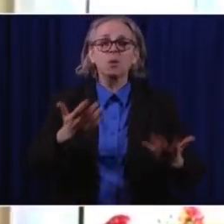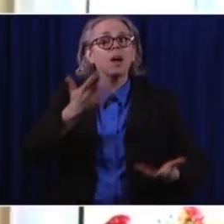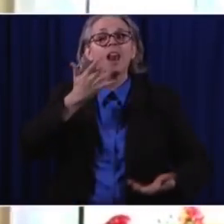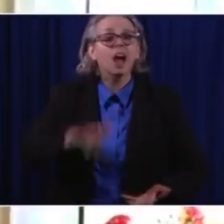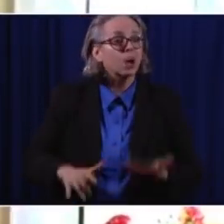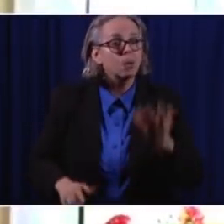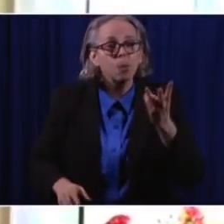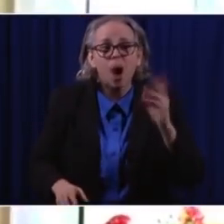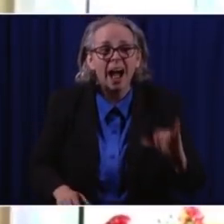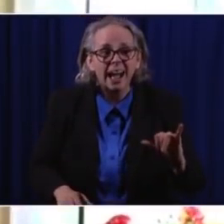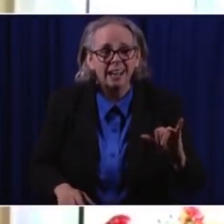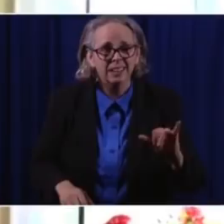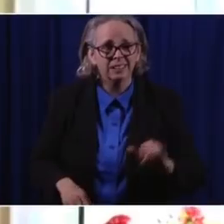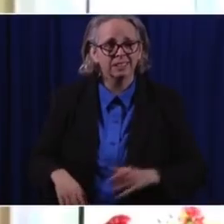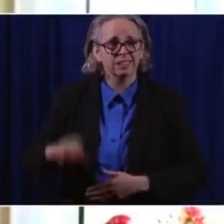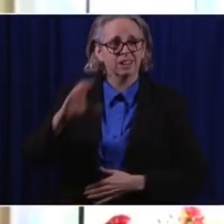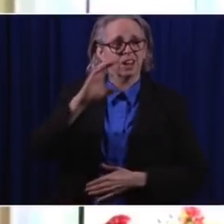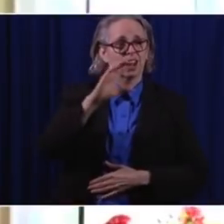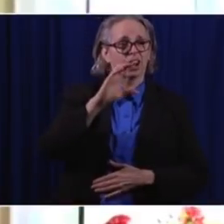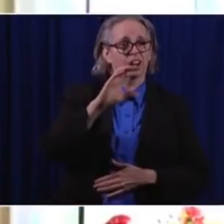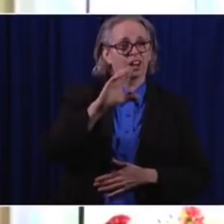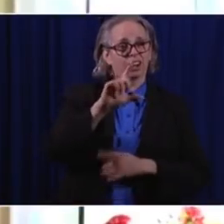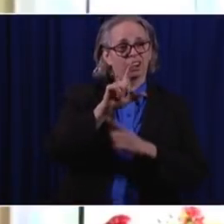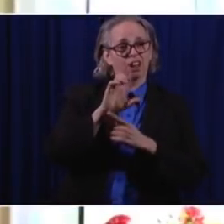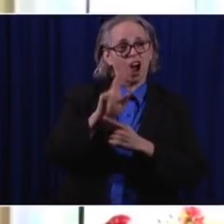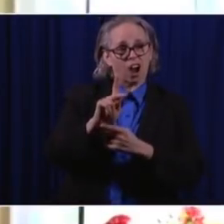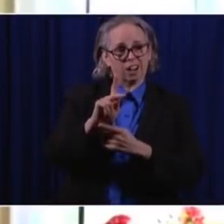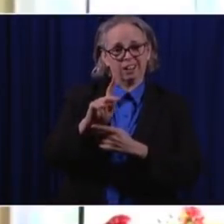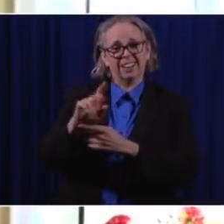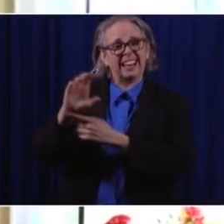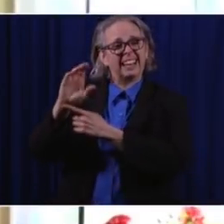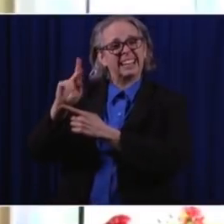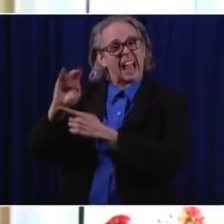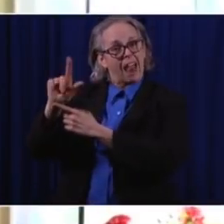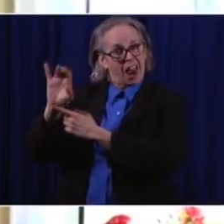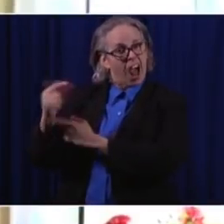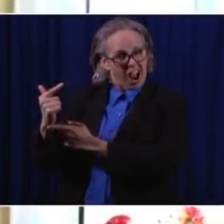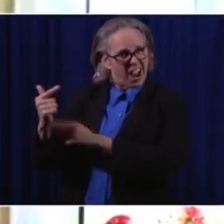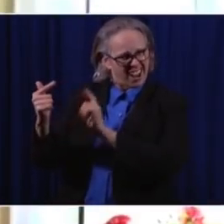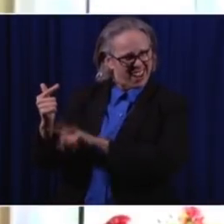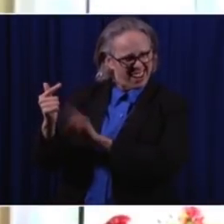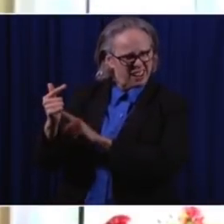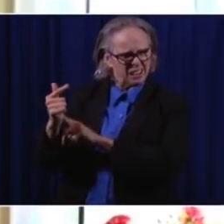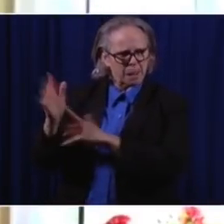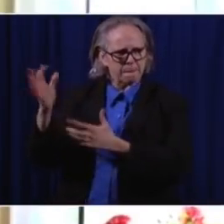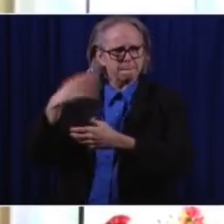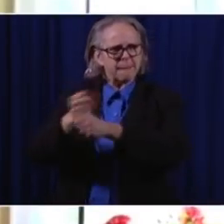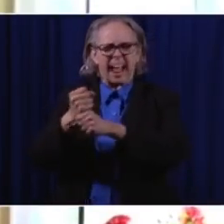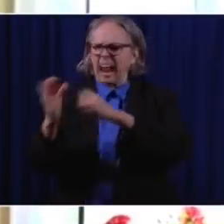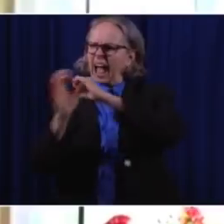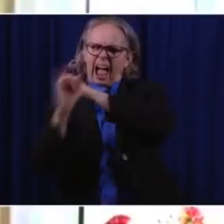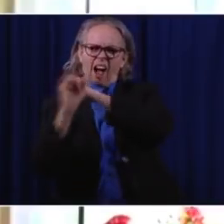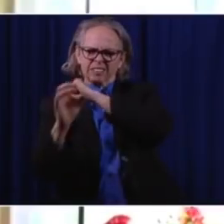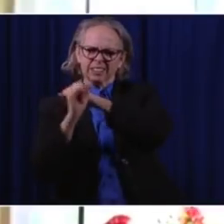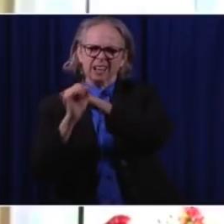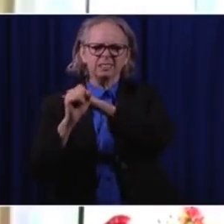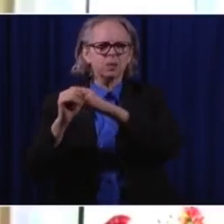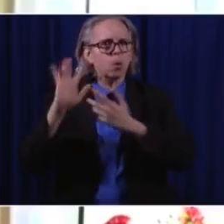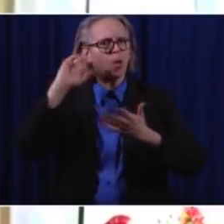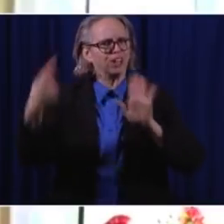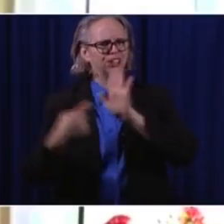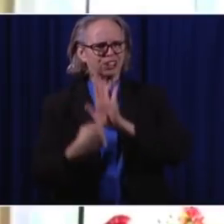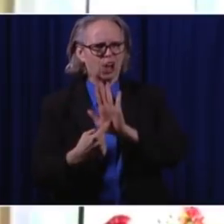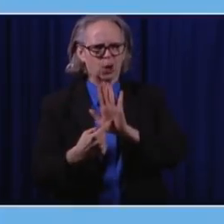kind enough to do an ad, and we're going to show you that ad right now.